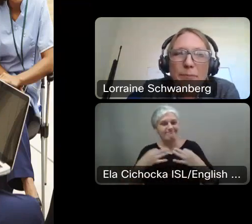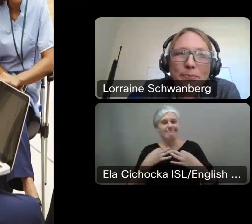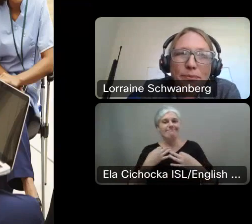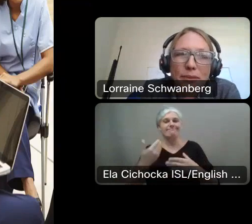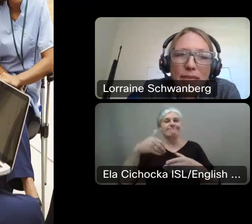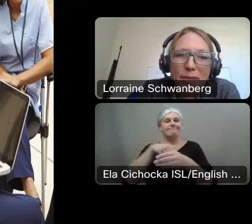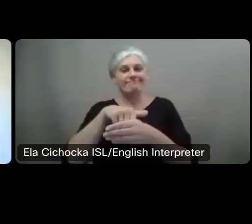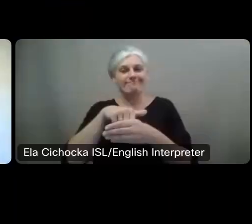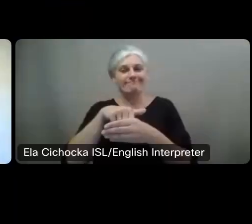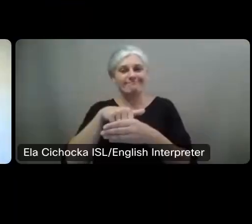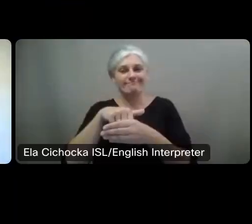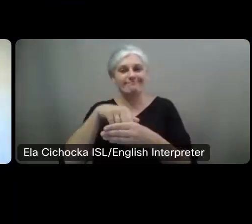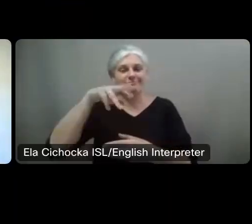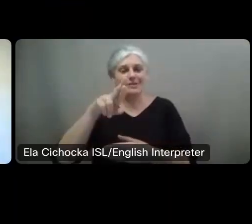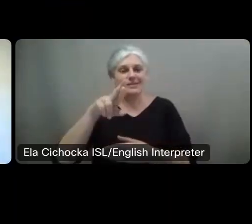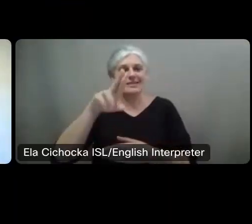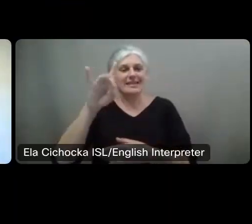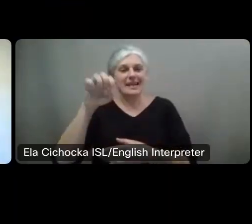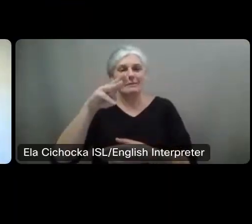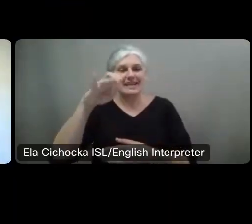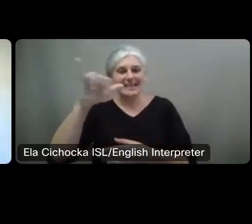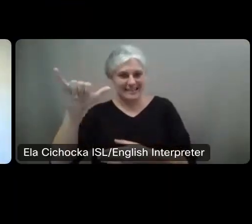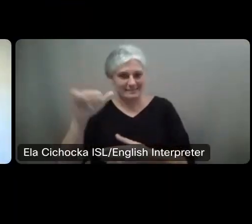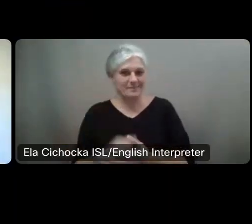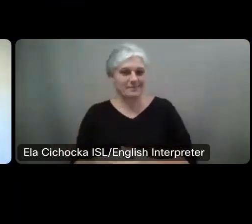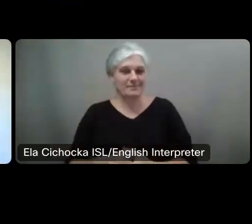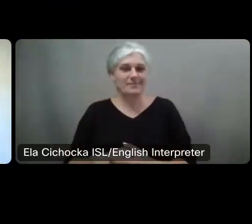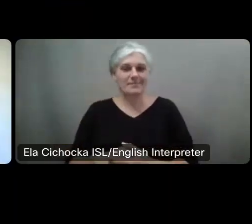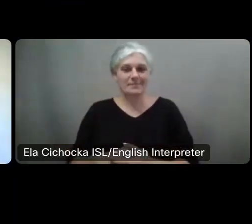by Mr. Ken Mealy.